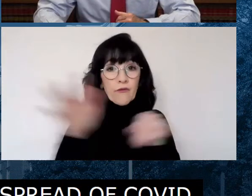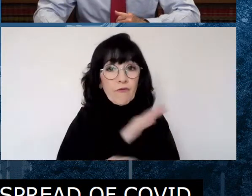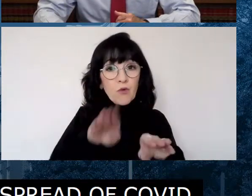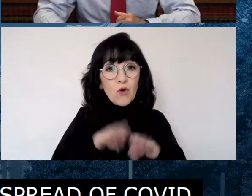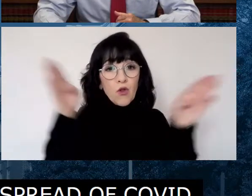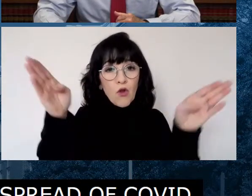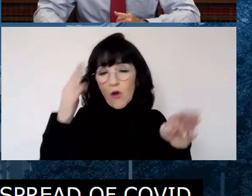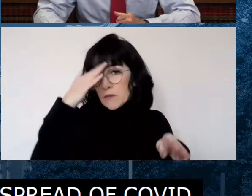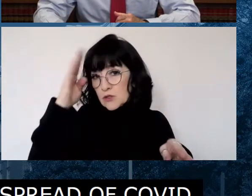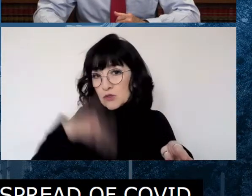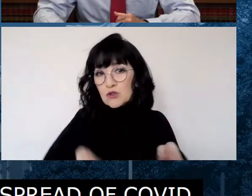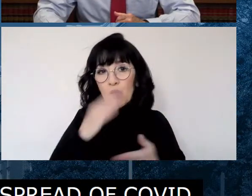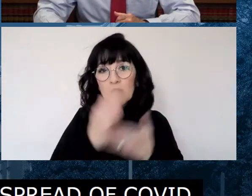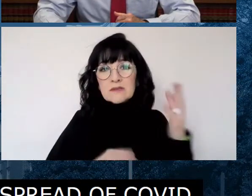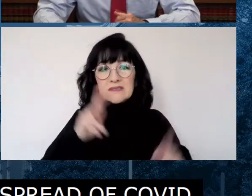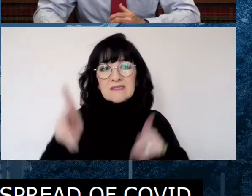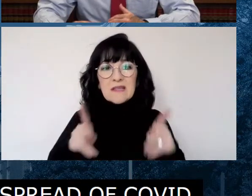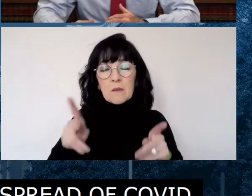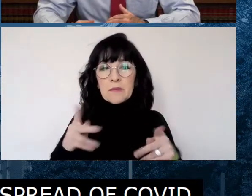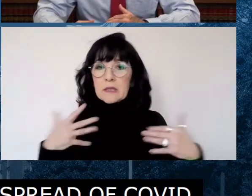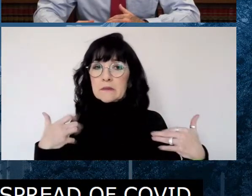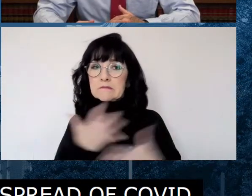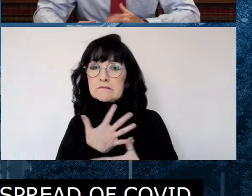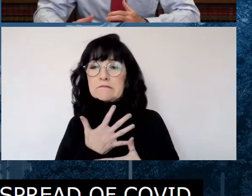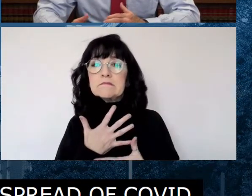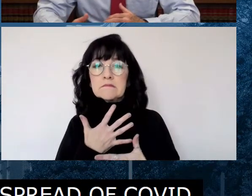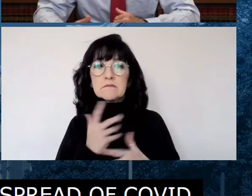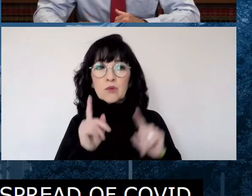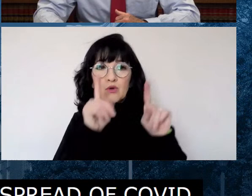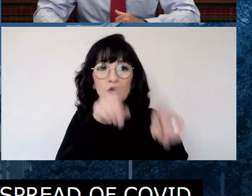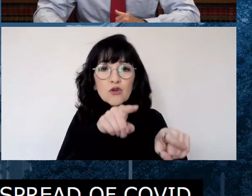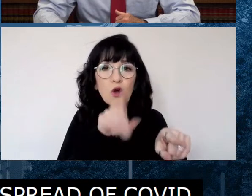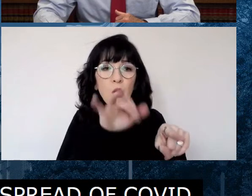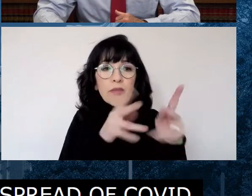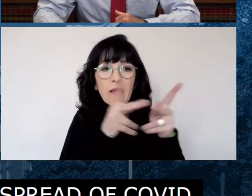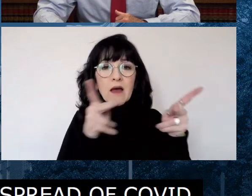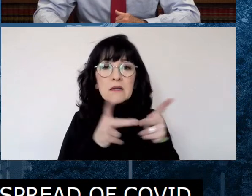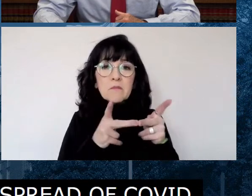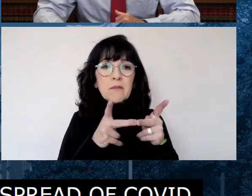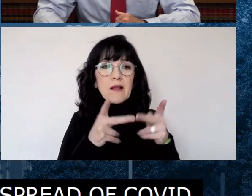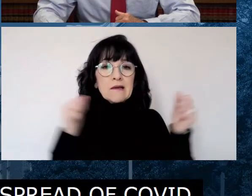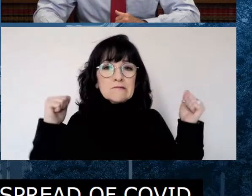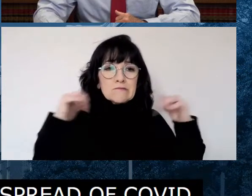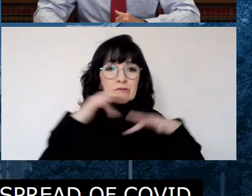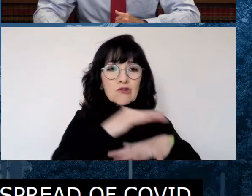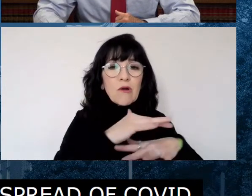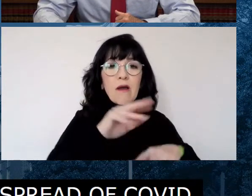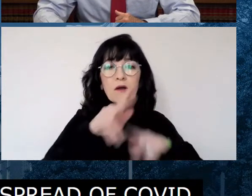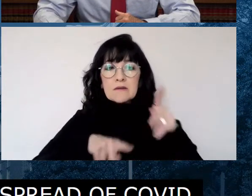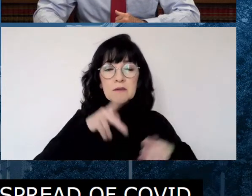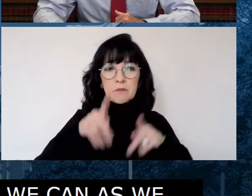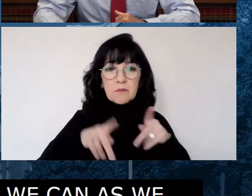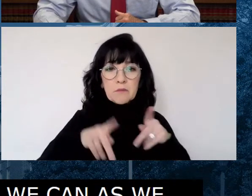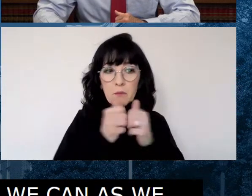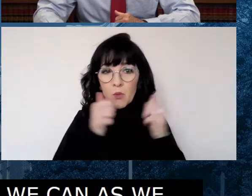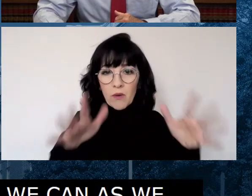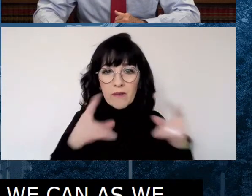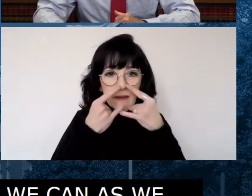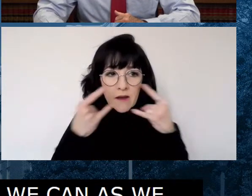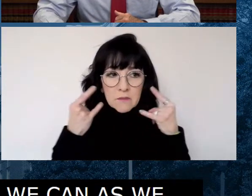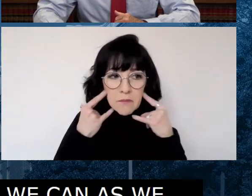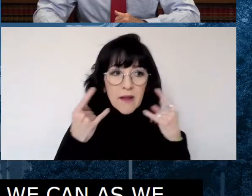hesitant to go back indoors where there's going to be big crowds and maybe not a lot of mask wearing, but we